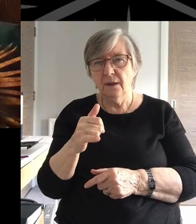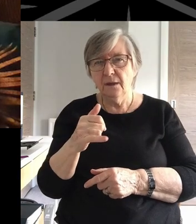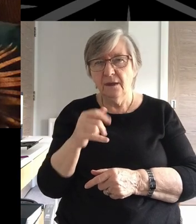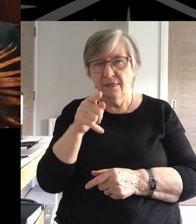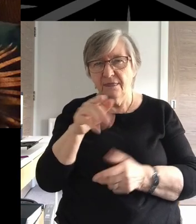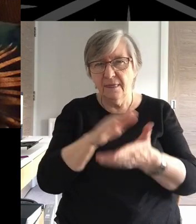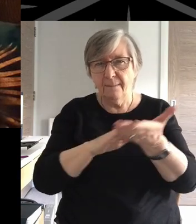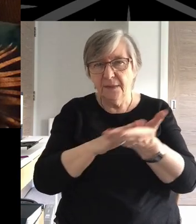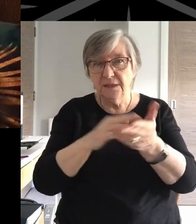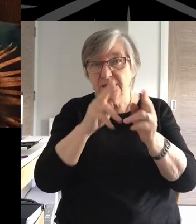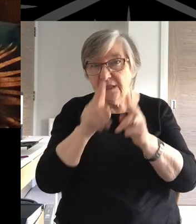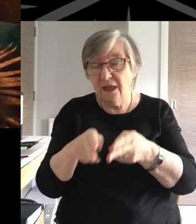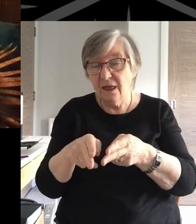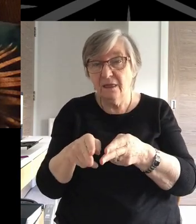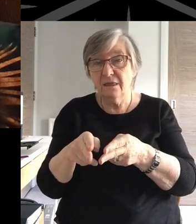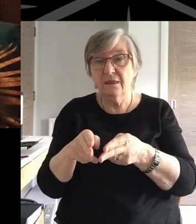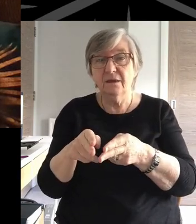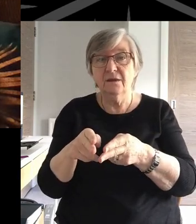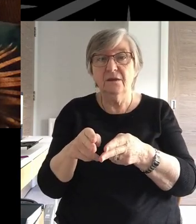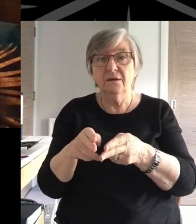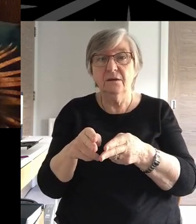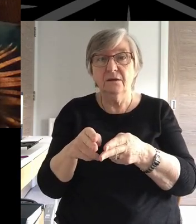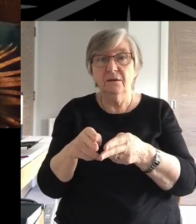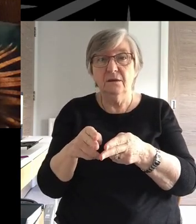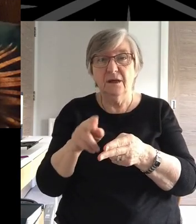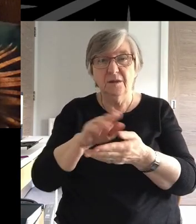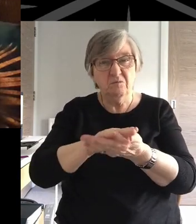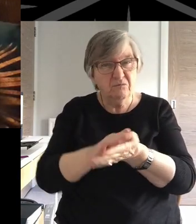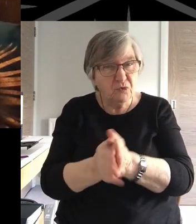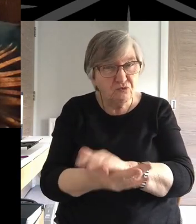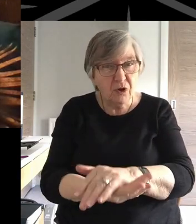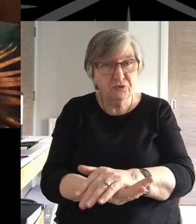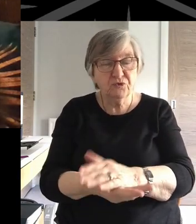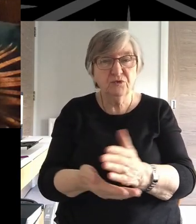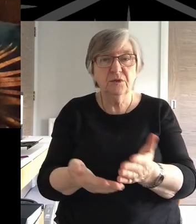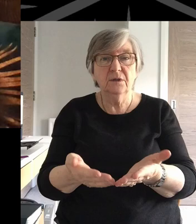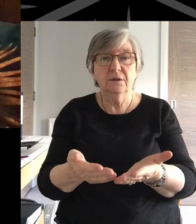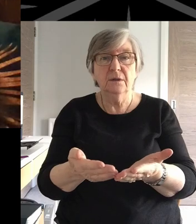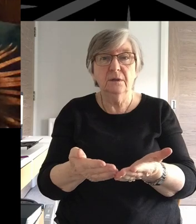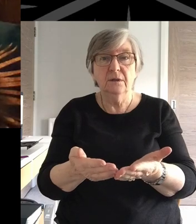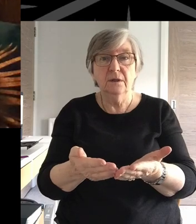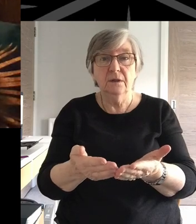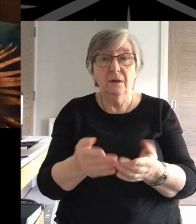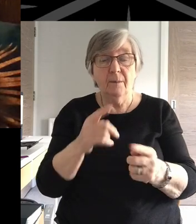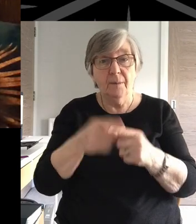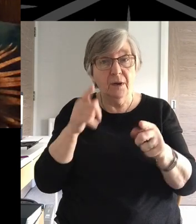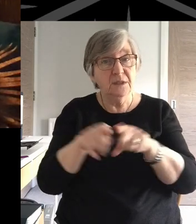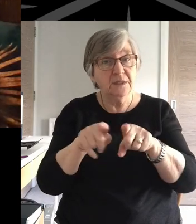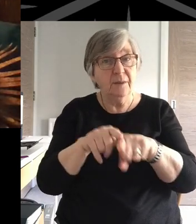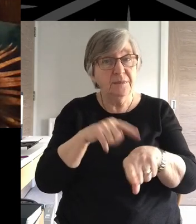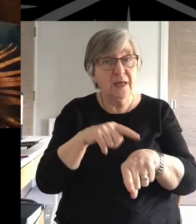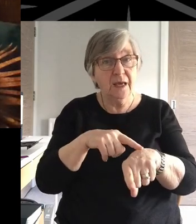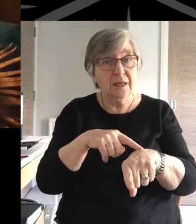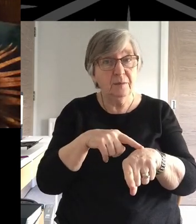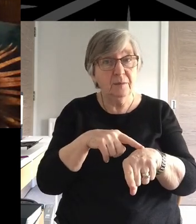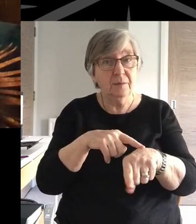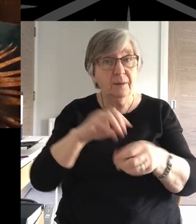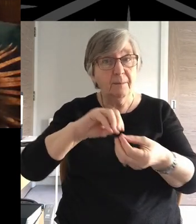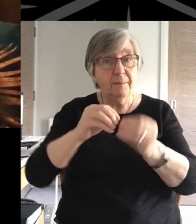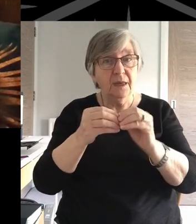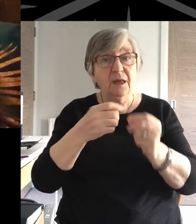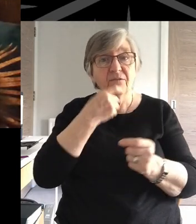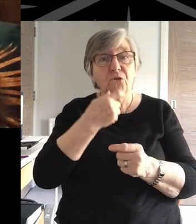death and being crushed and producing fruit at the same